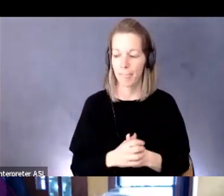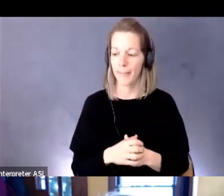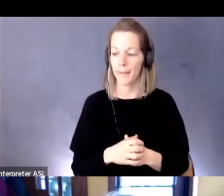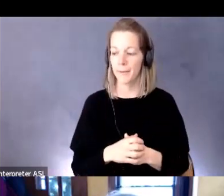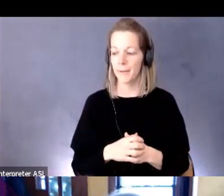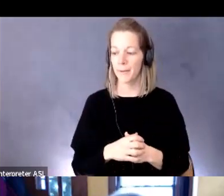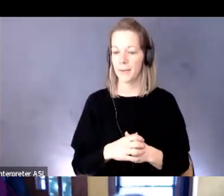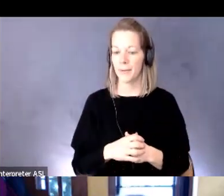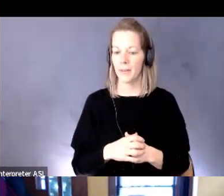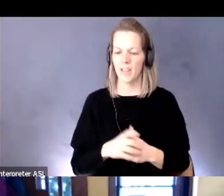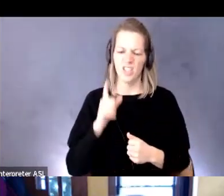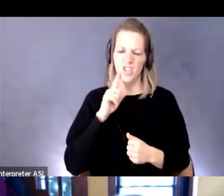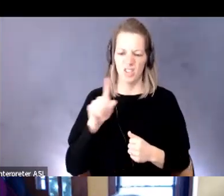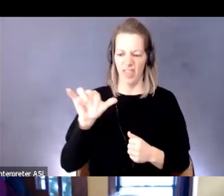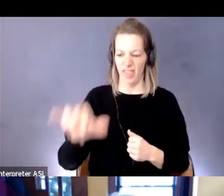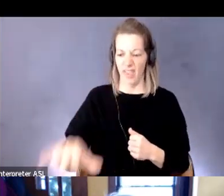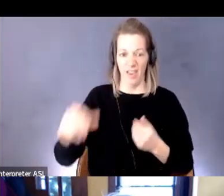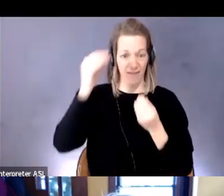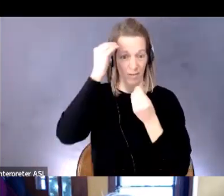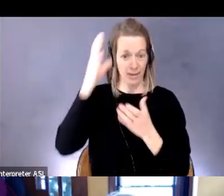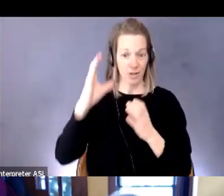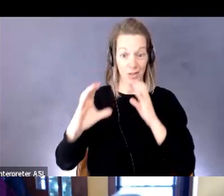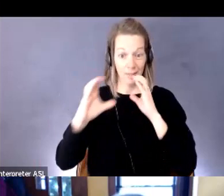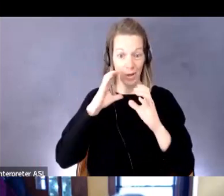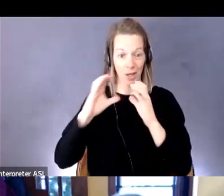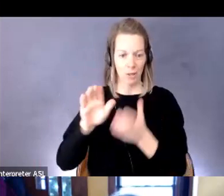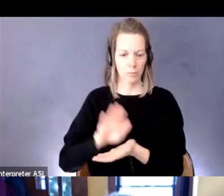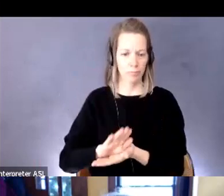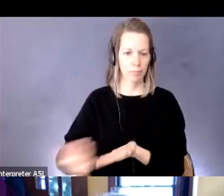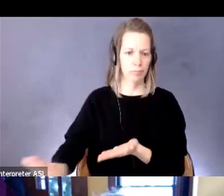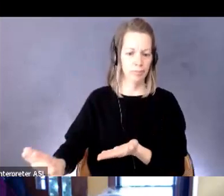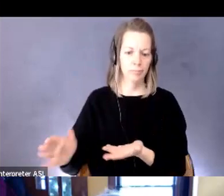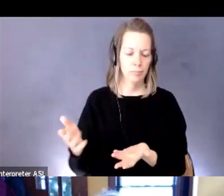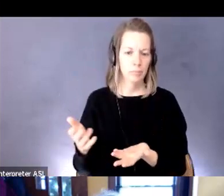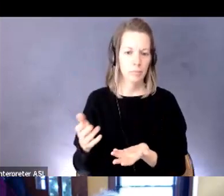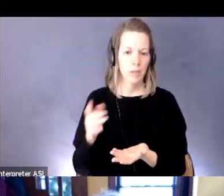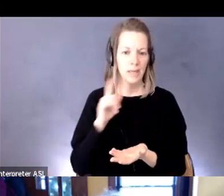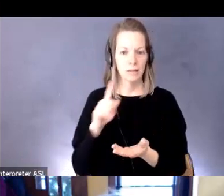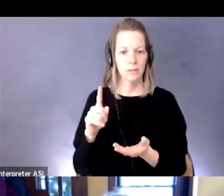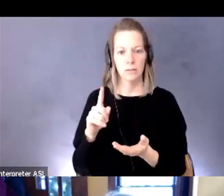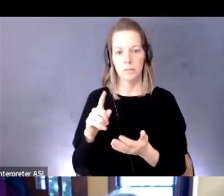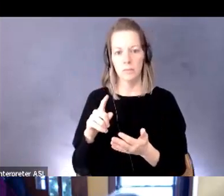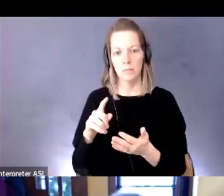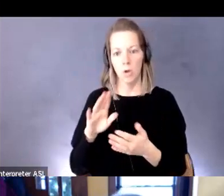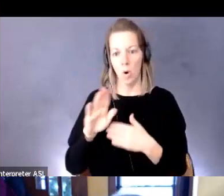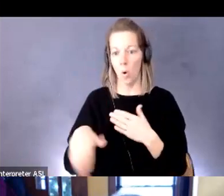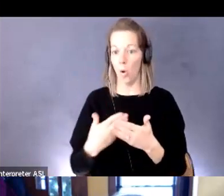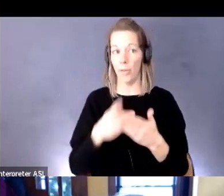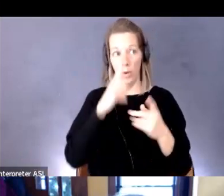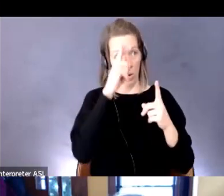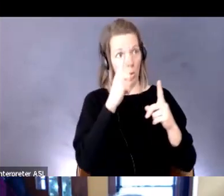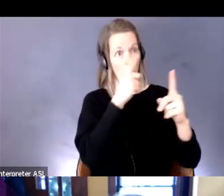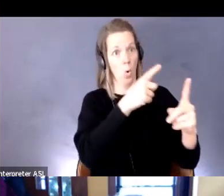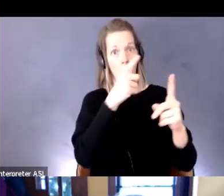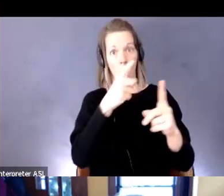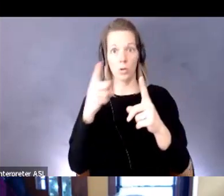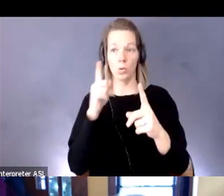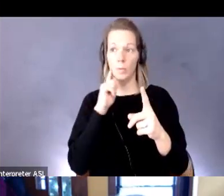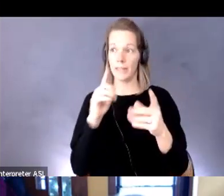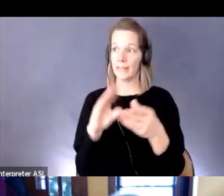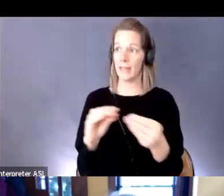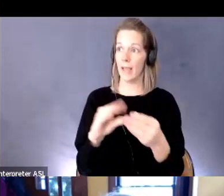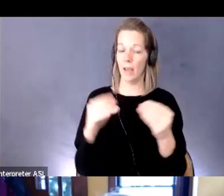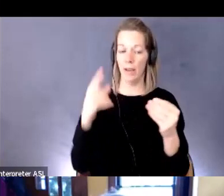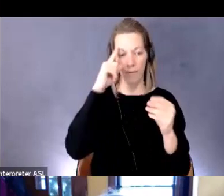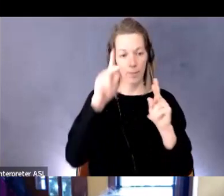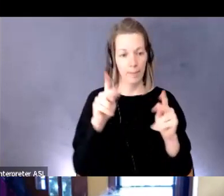really undervalued communication as a gateway to all those goals we profess for people with